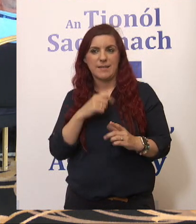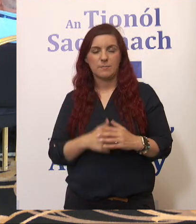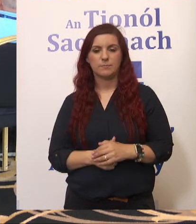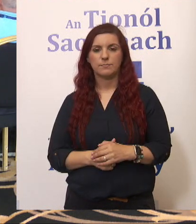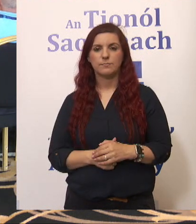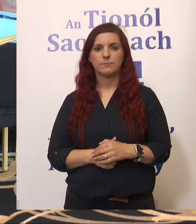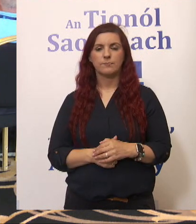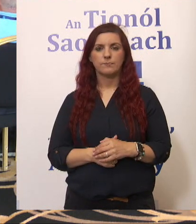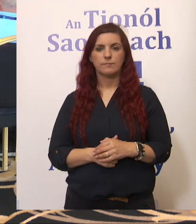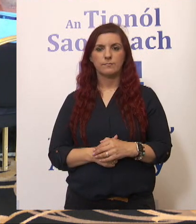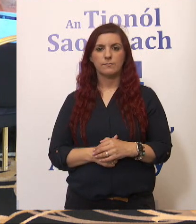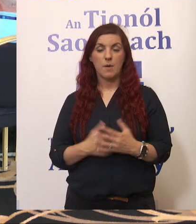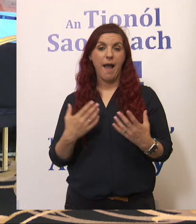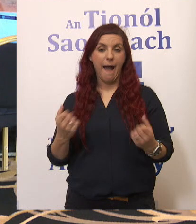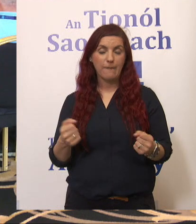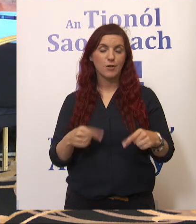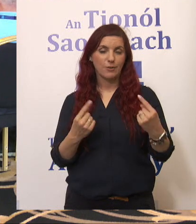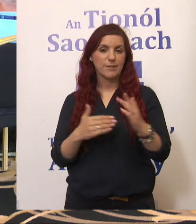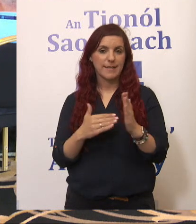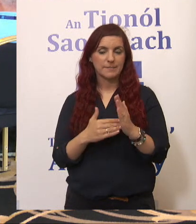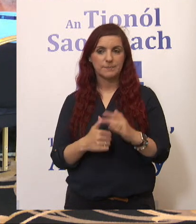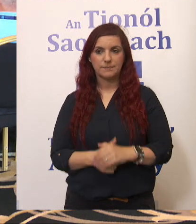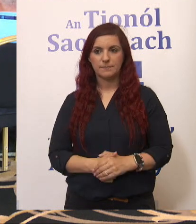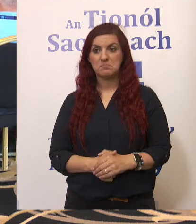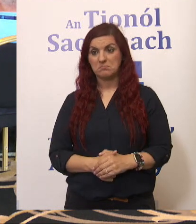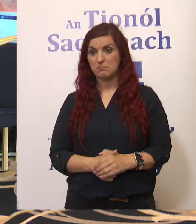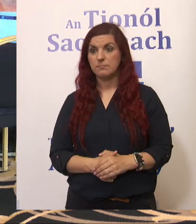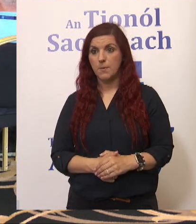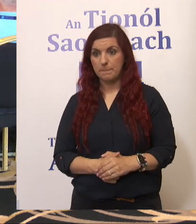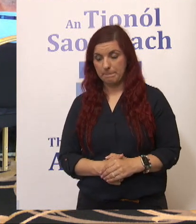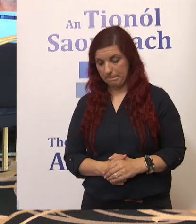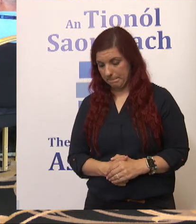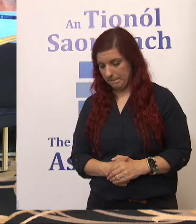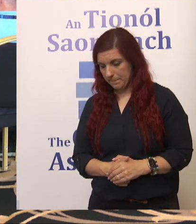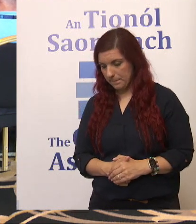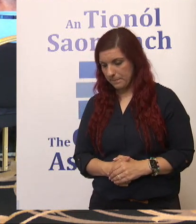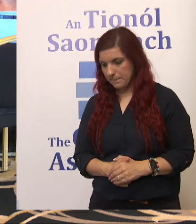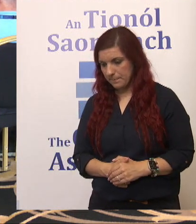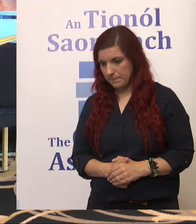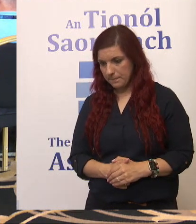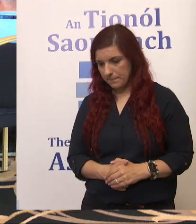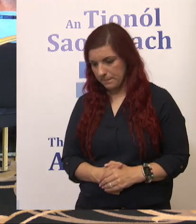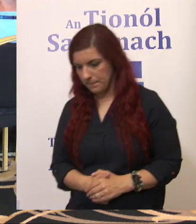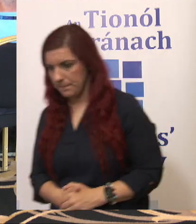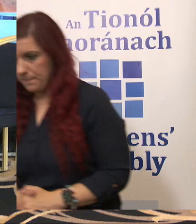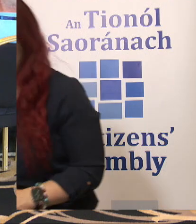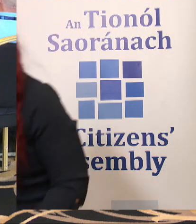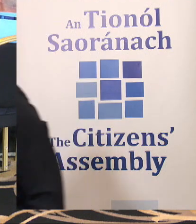yeah, there are challenges for sure. Thanks, Mark. Thanks, Luke. Next, table 10, and